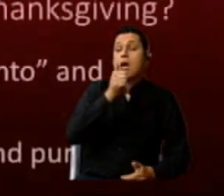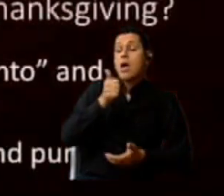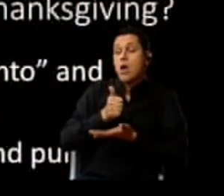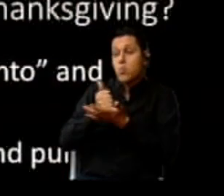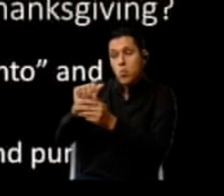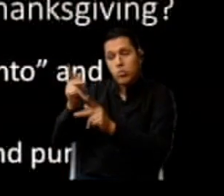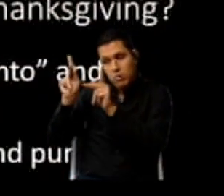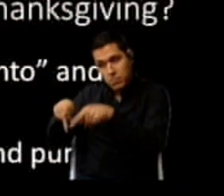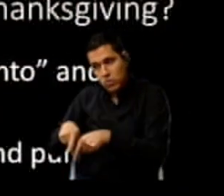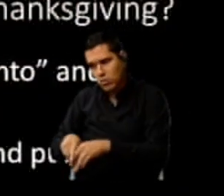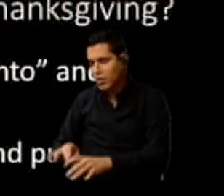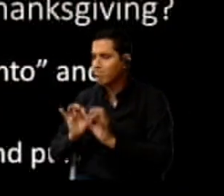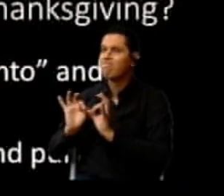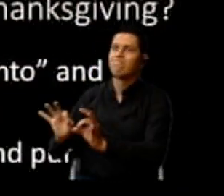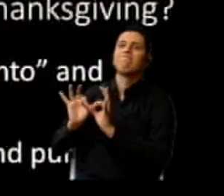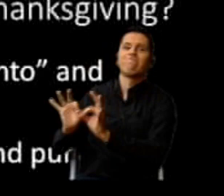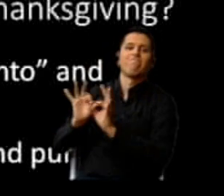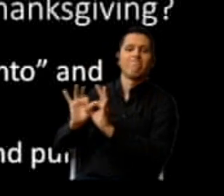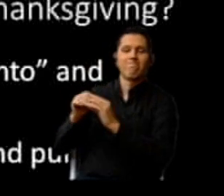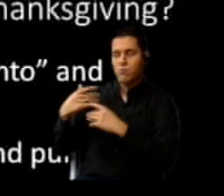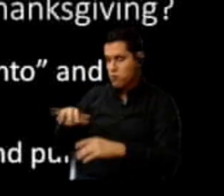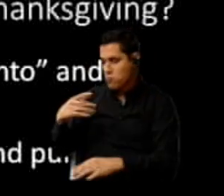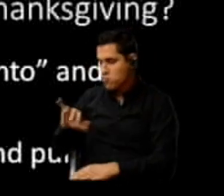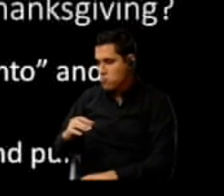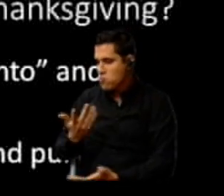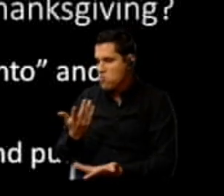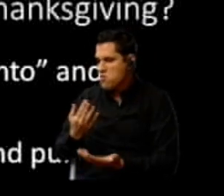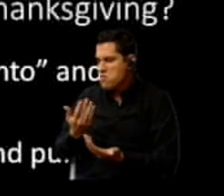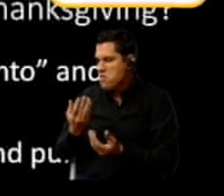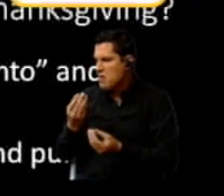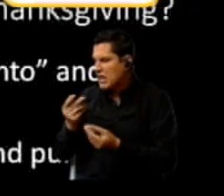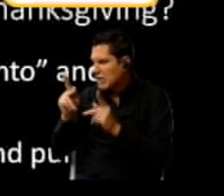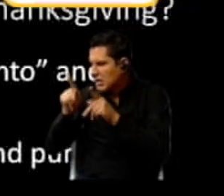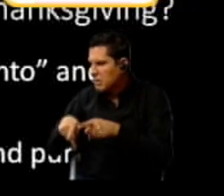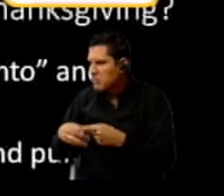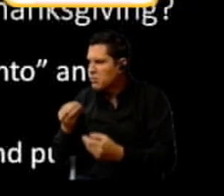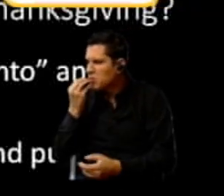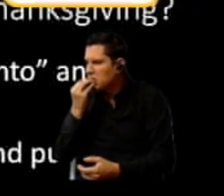others. Very good, Charlotte. What do people eat